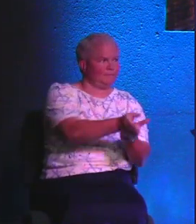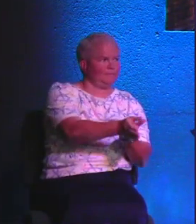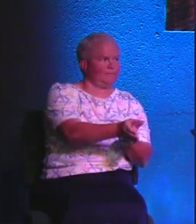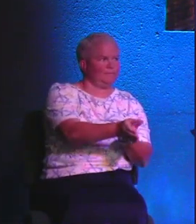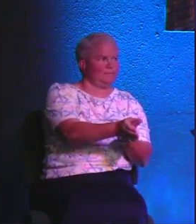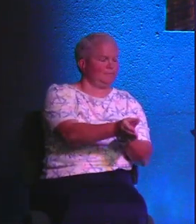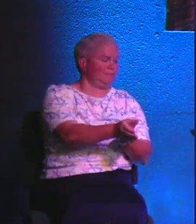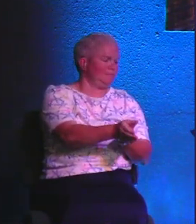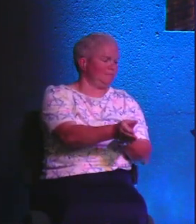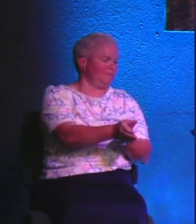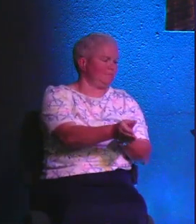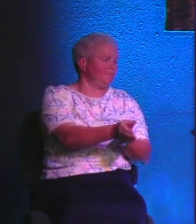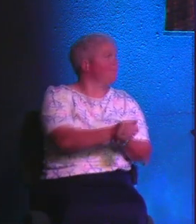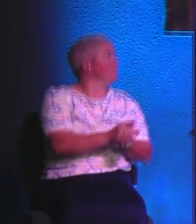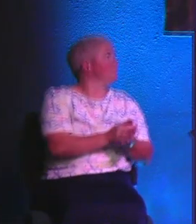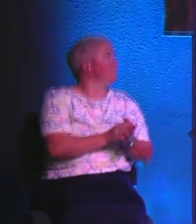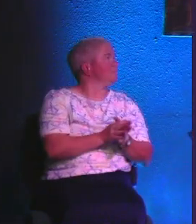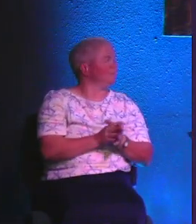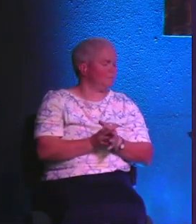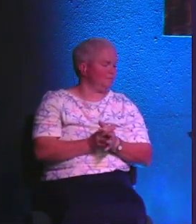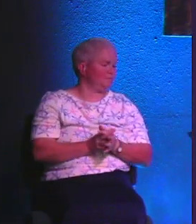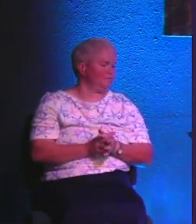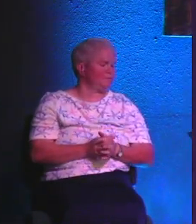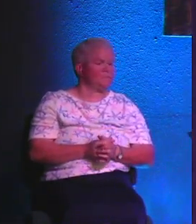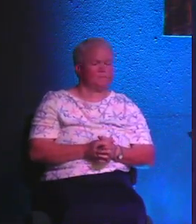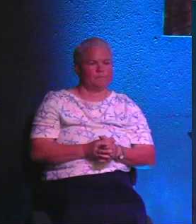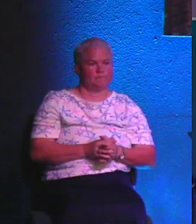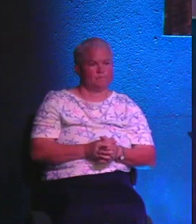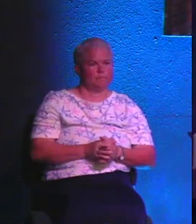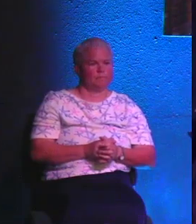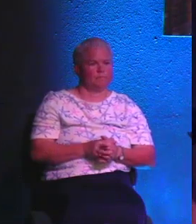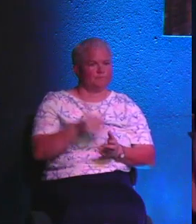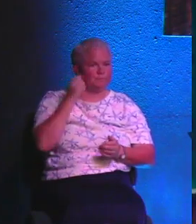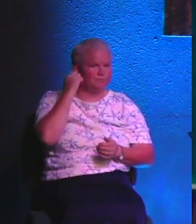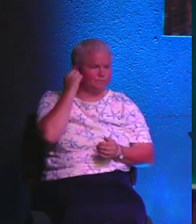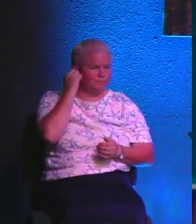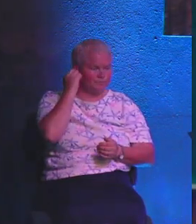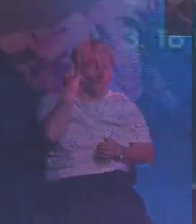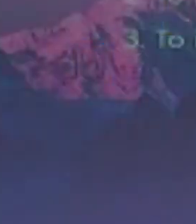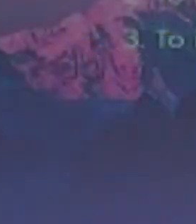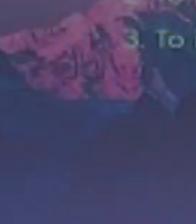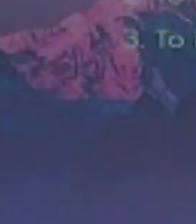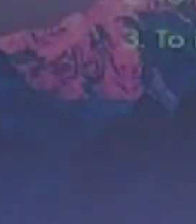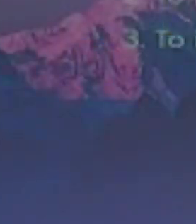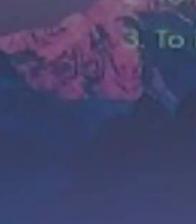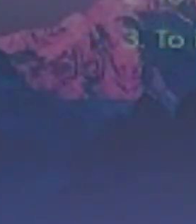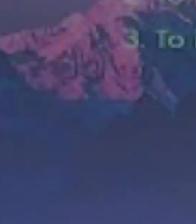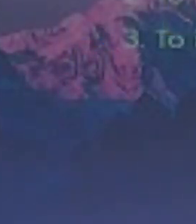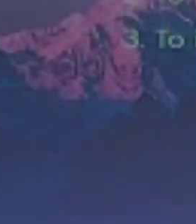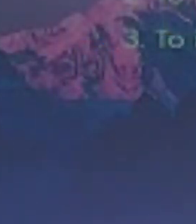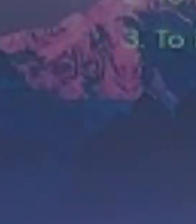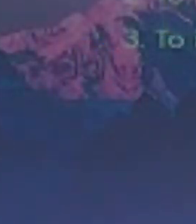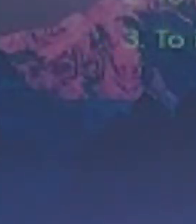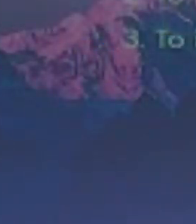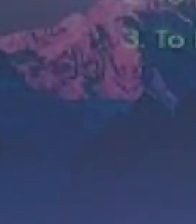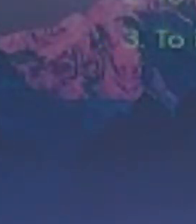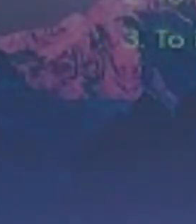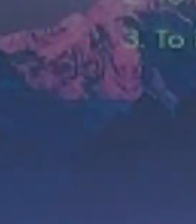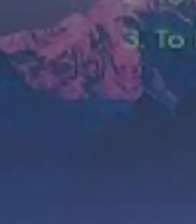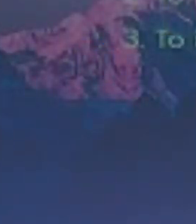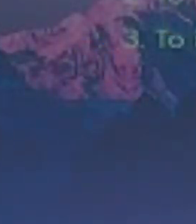I'm going to indoctrinate them to a different way of thinking and they know that when they continue with that process, it leads to complete